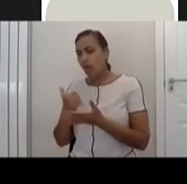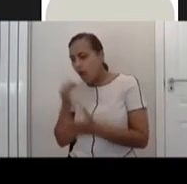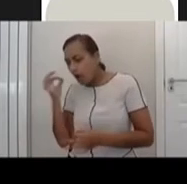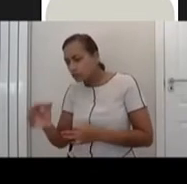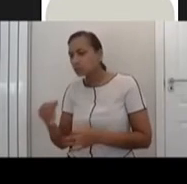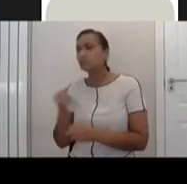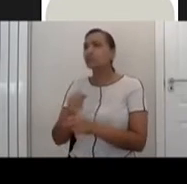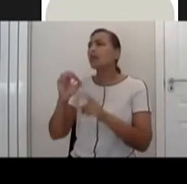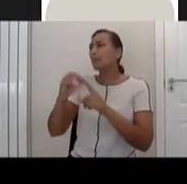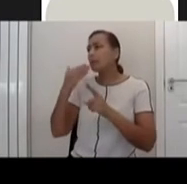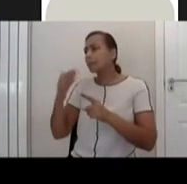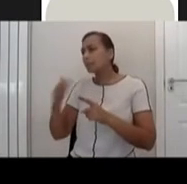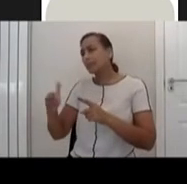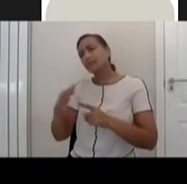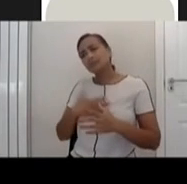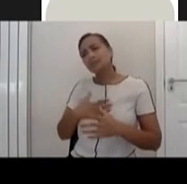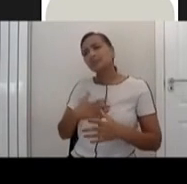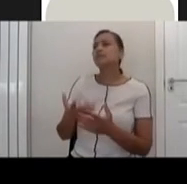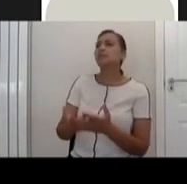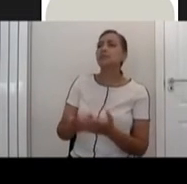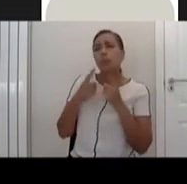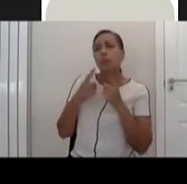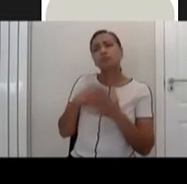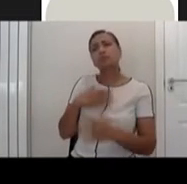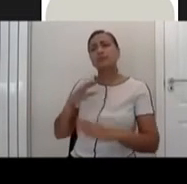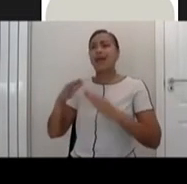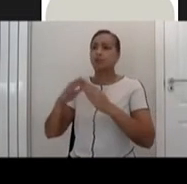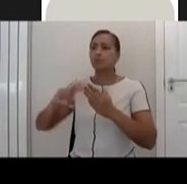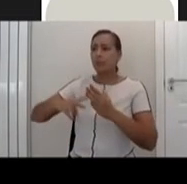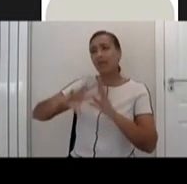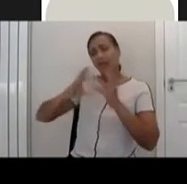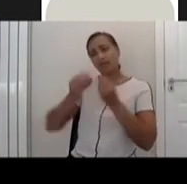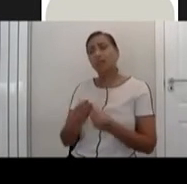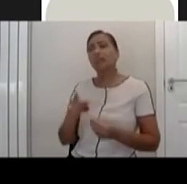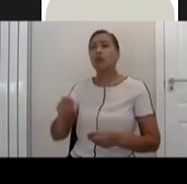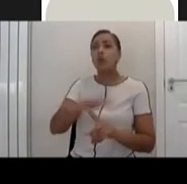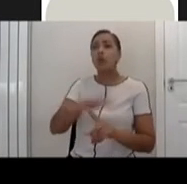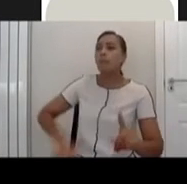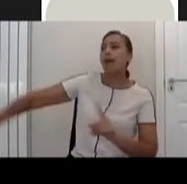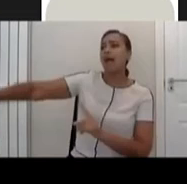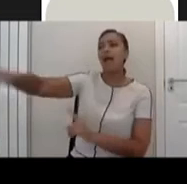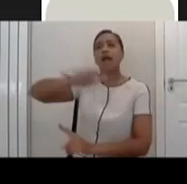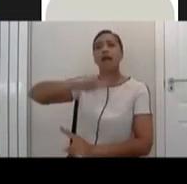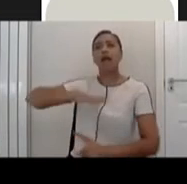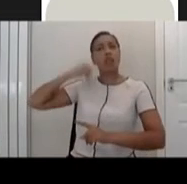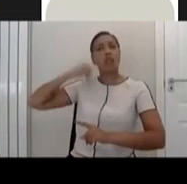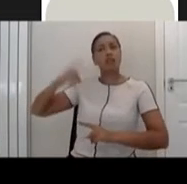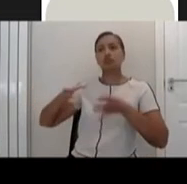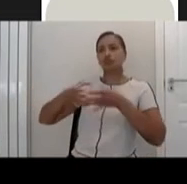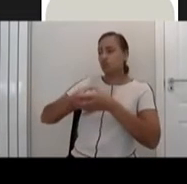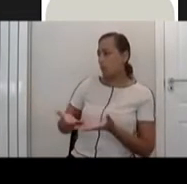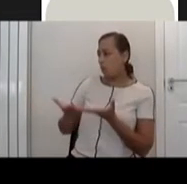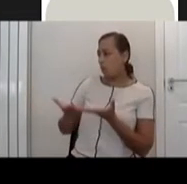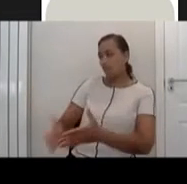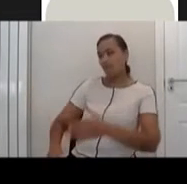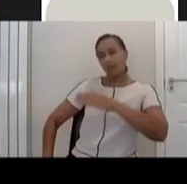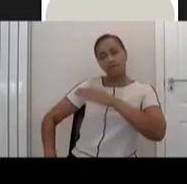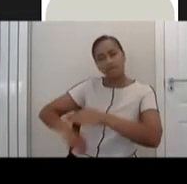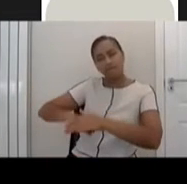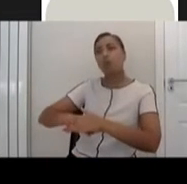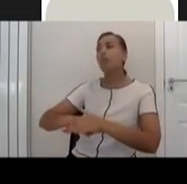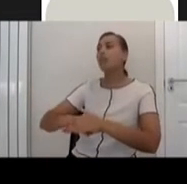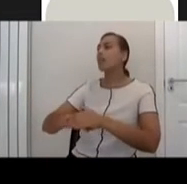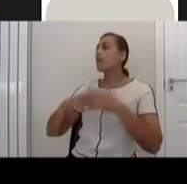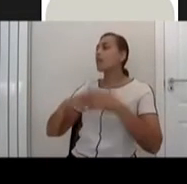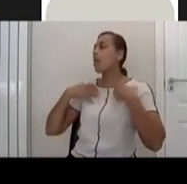GPs to feed into housing plans. We've also been working with pan-London groups to kind of offer a full